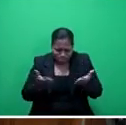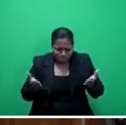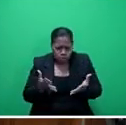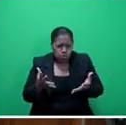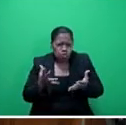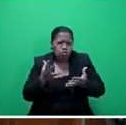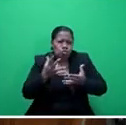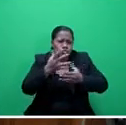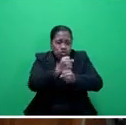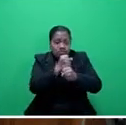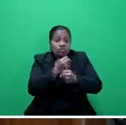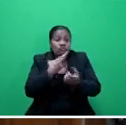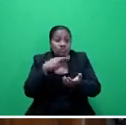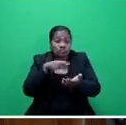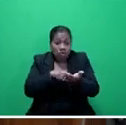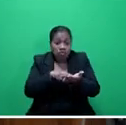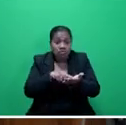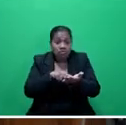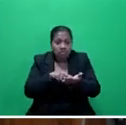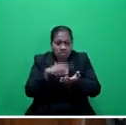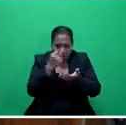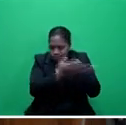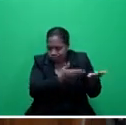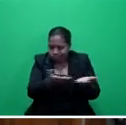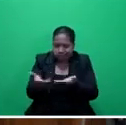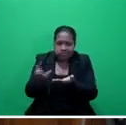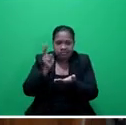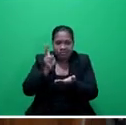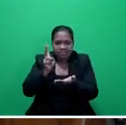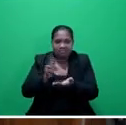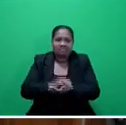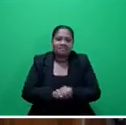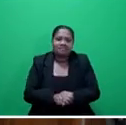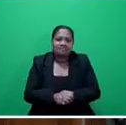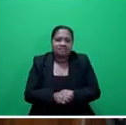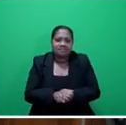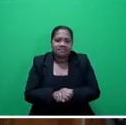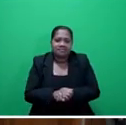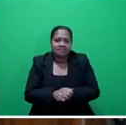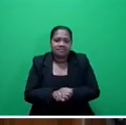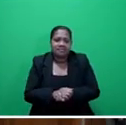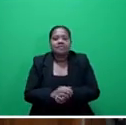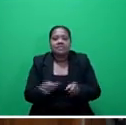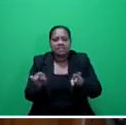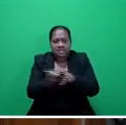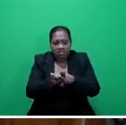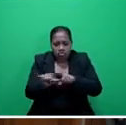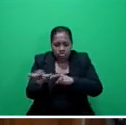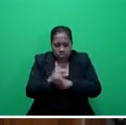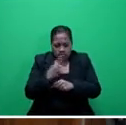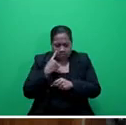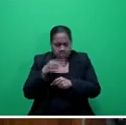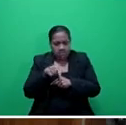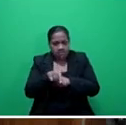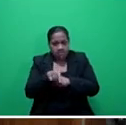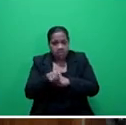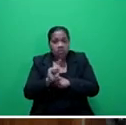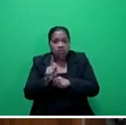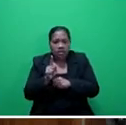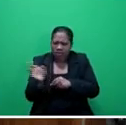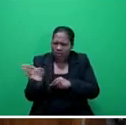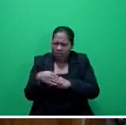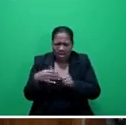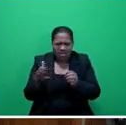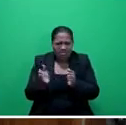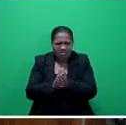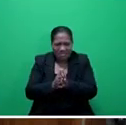bring it back to the House for consideration. It should also be noted that other factors contributed to the delay